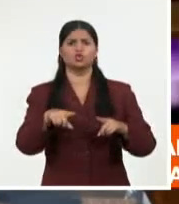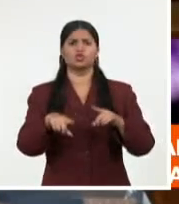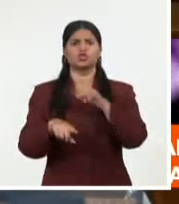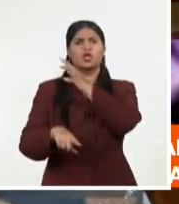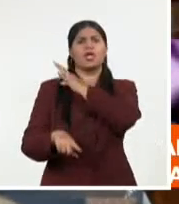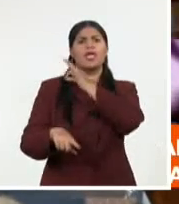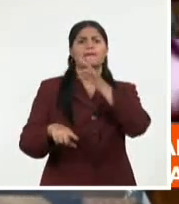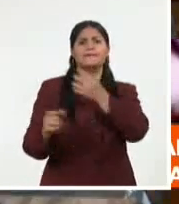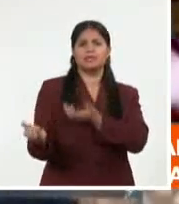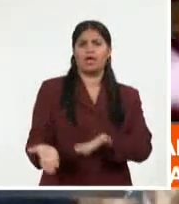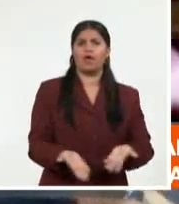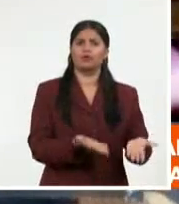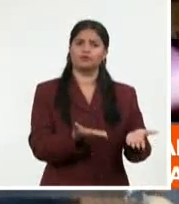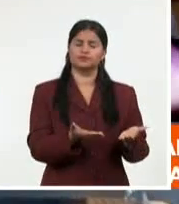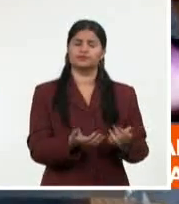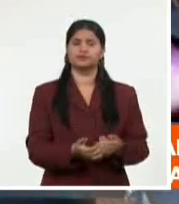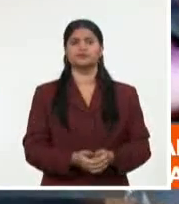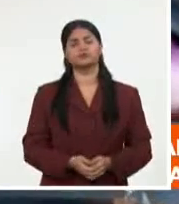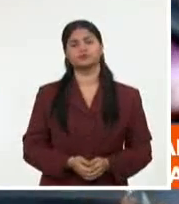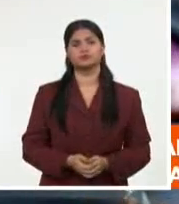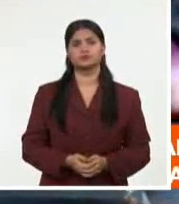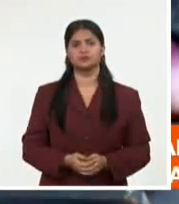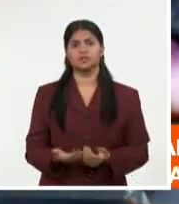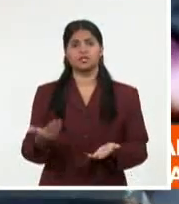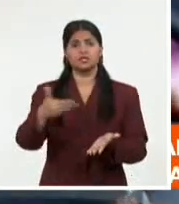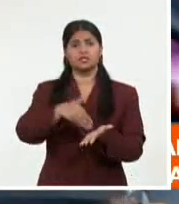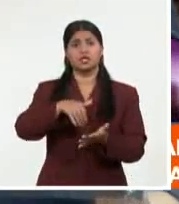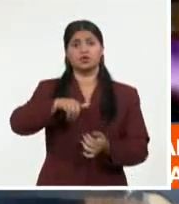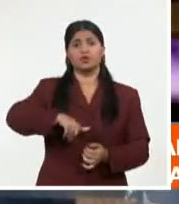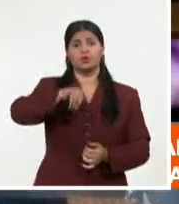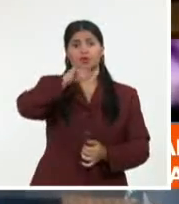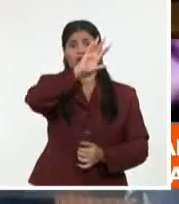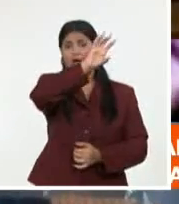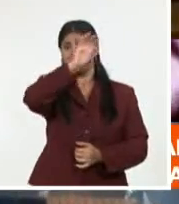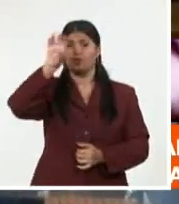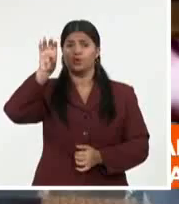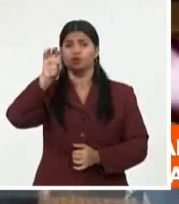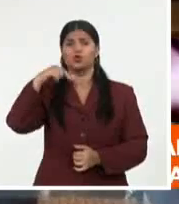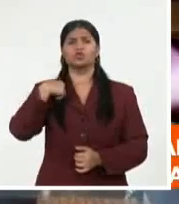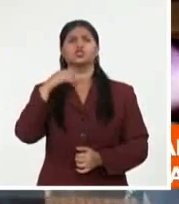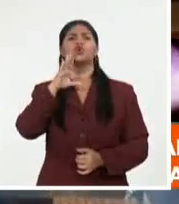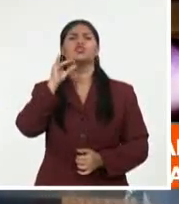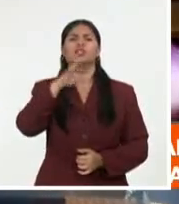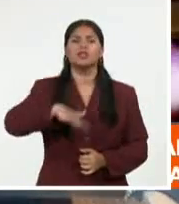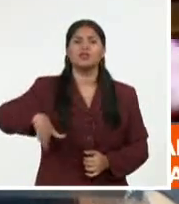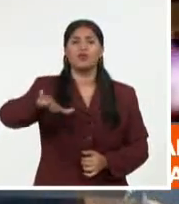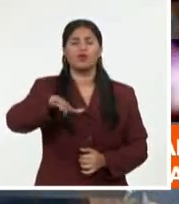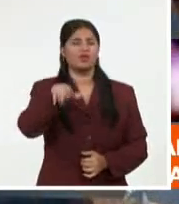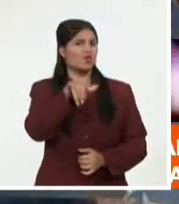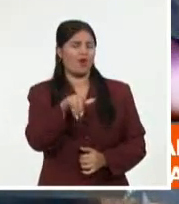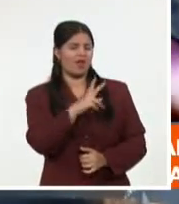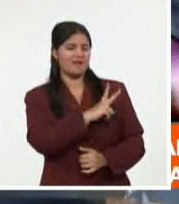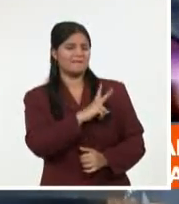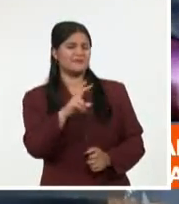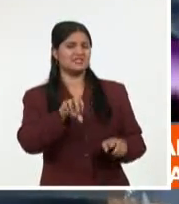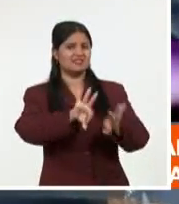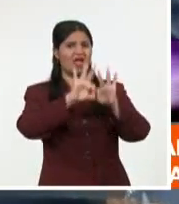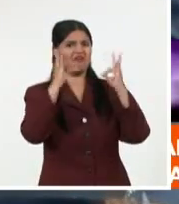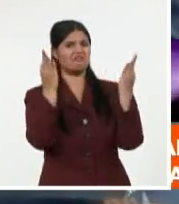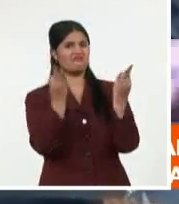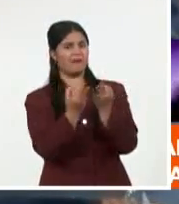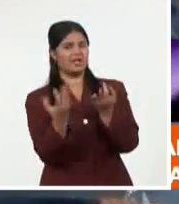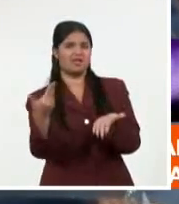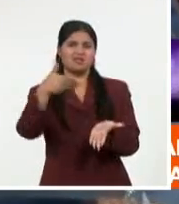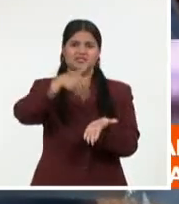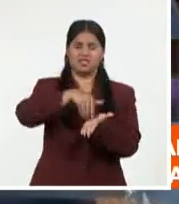Distinguished guests. Decía a mi llegada al aeropuerto que sentía que venía a una visita de familia. I was saying on my